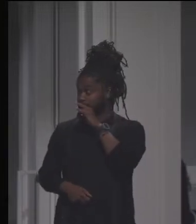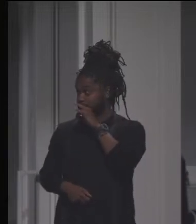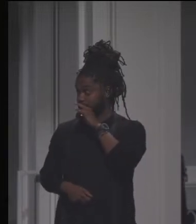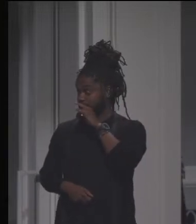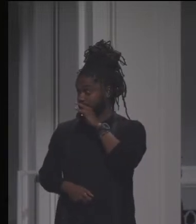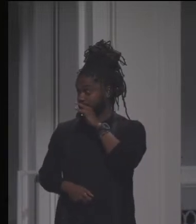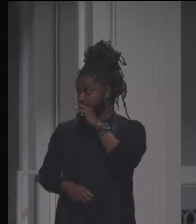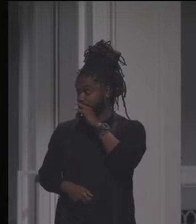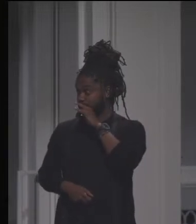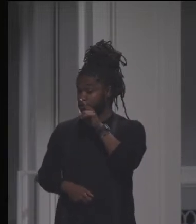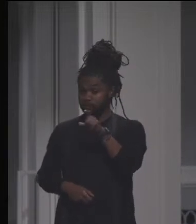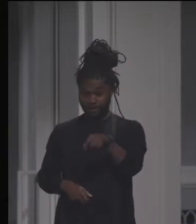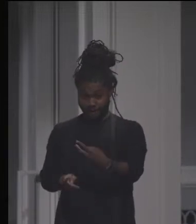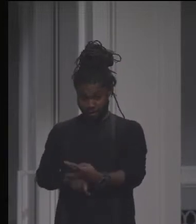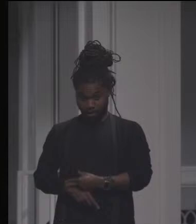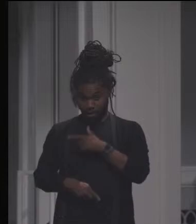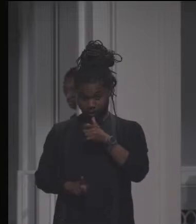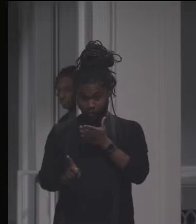he is.